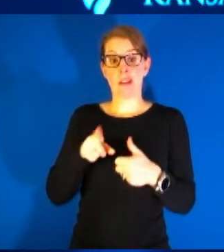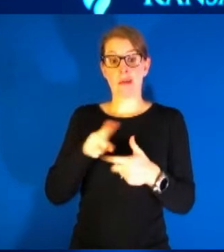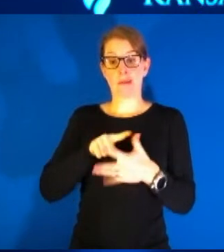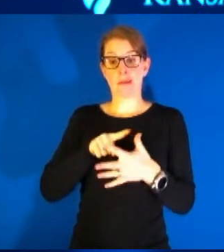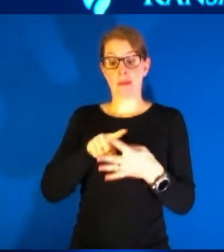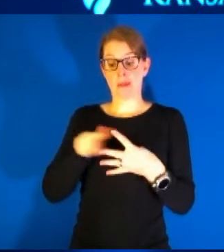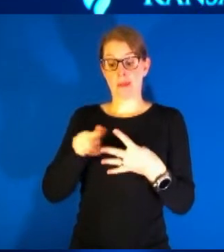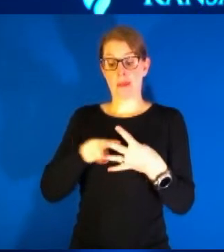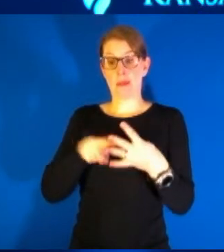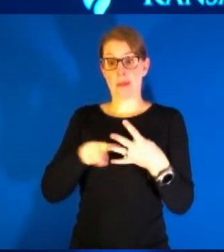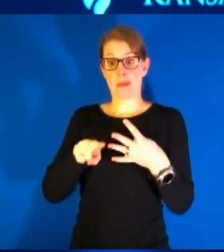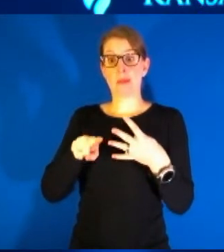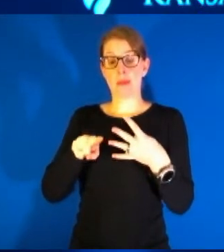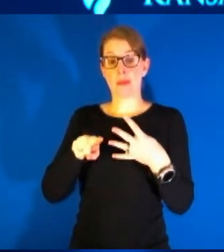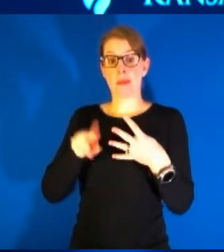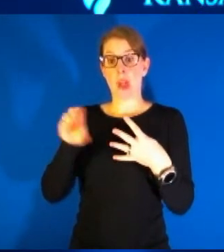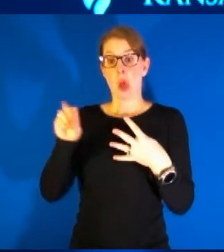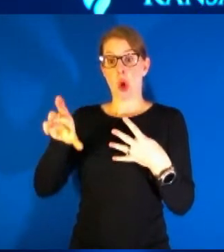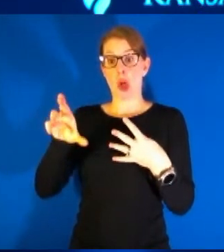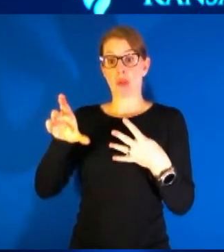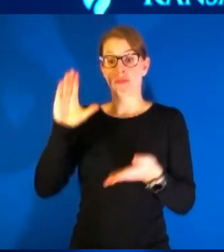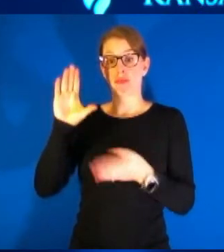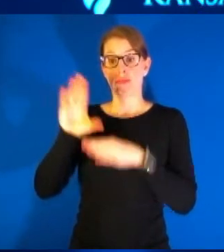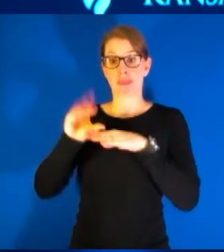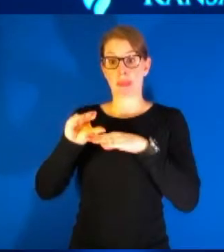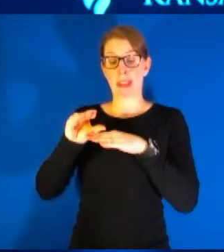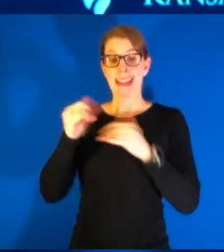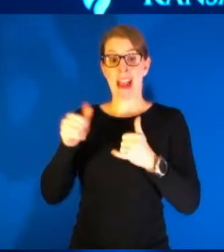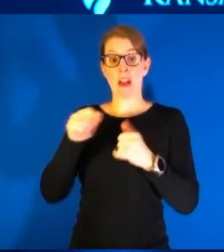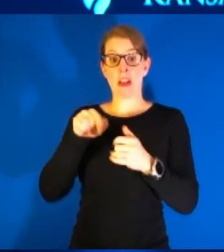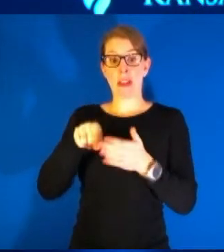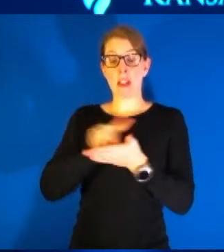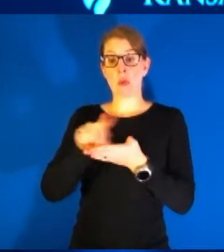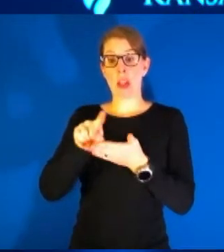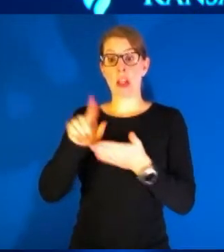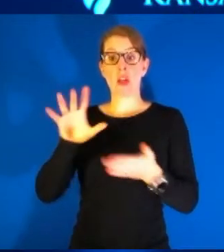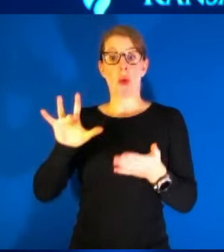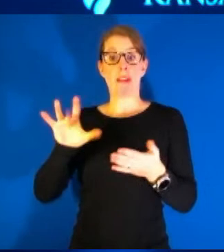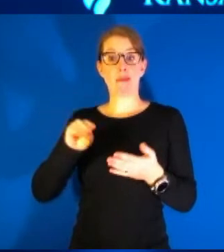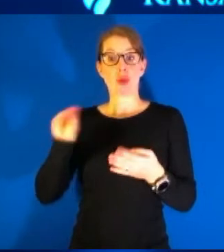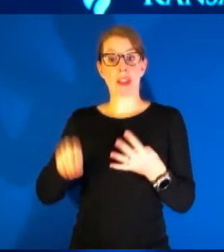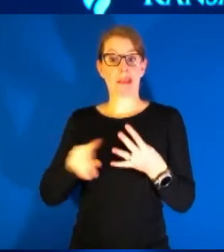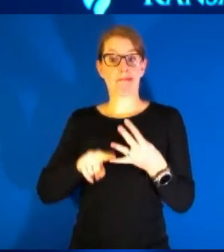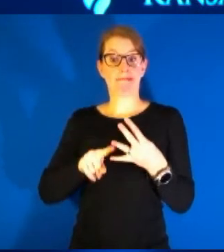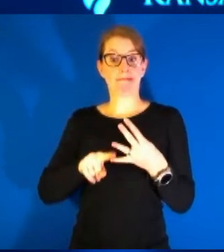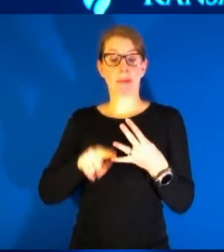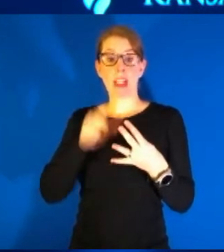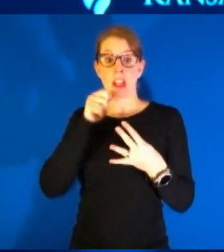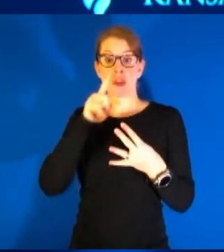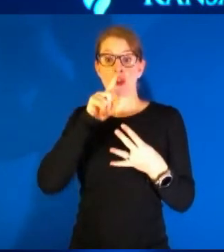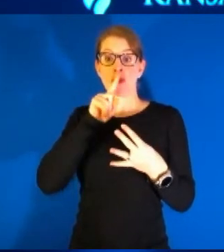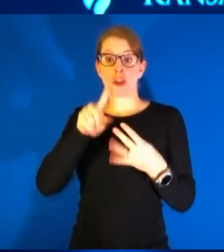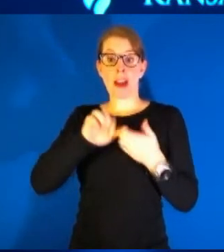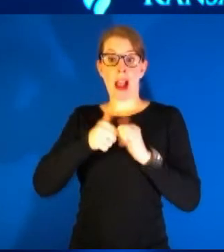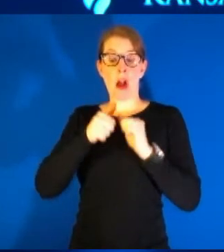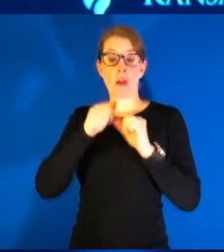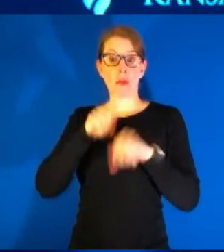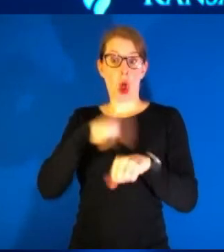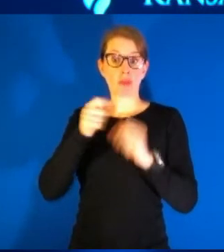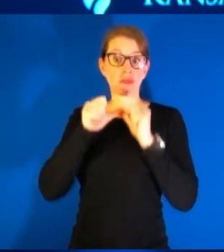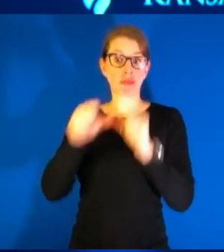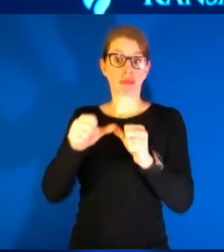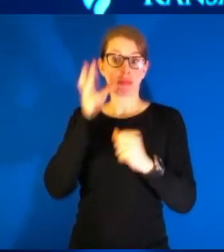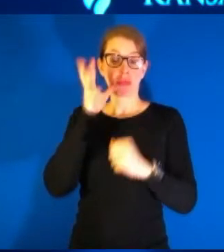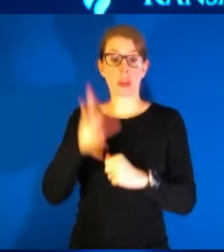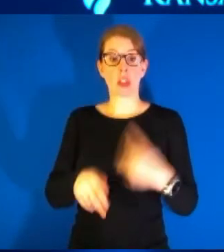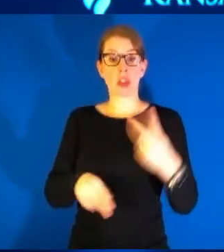have been 50% decrease. This week, we're down 25%. So we're not really sure how long that's going to continue, but it's sort of 2 problems within